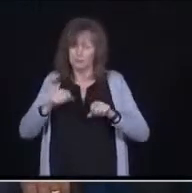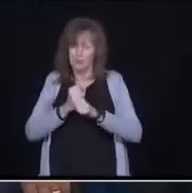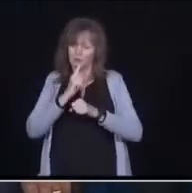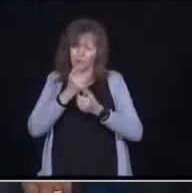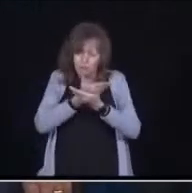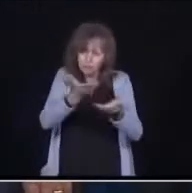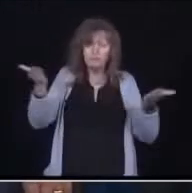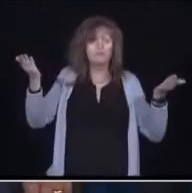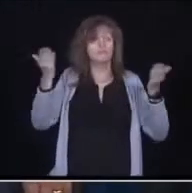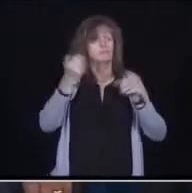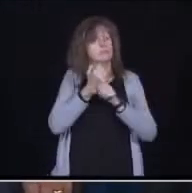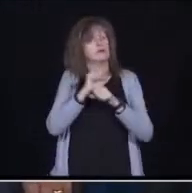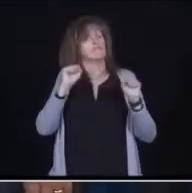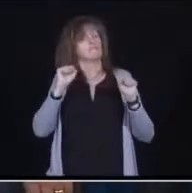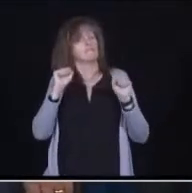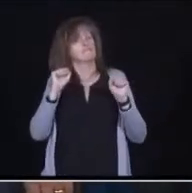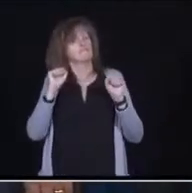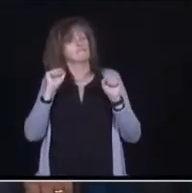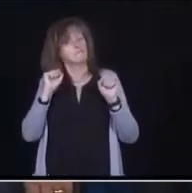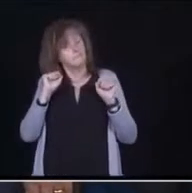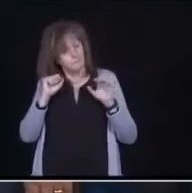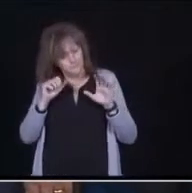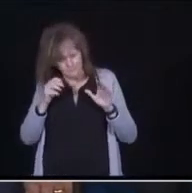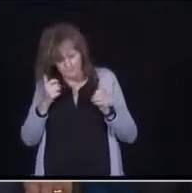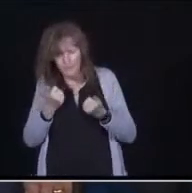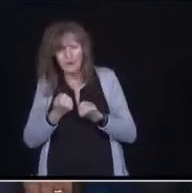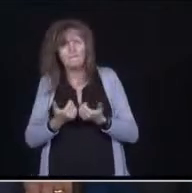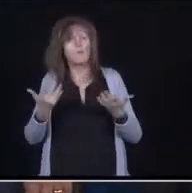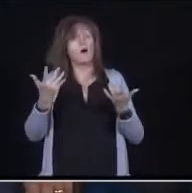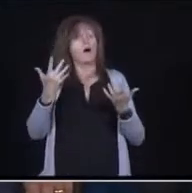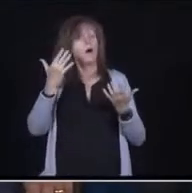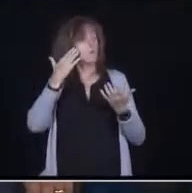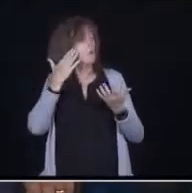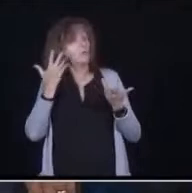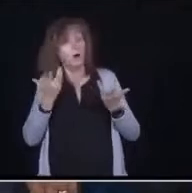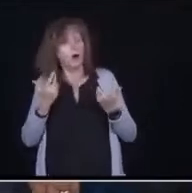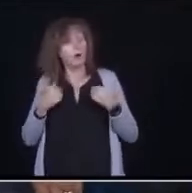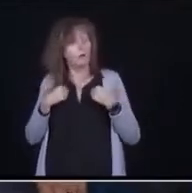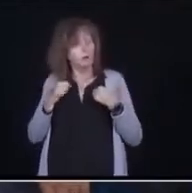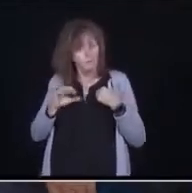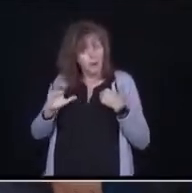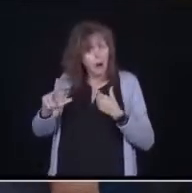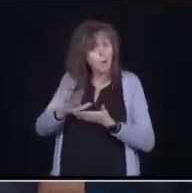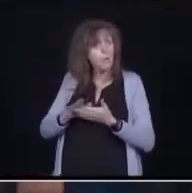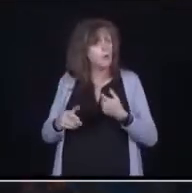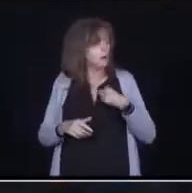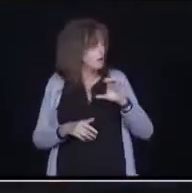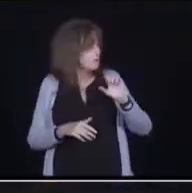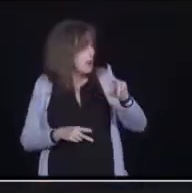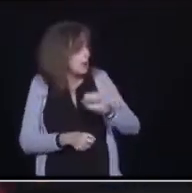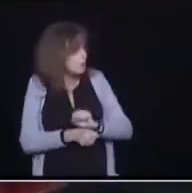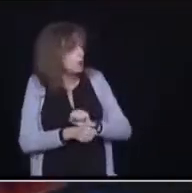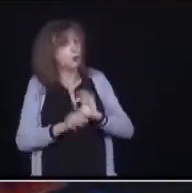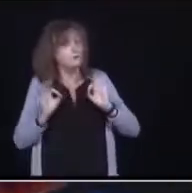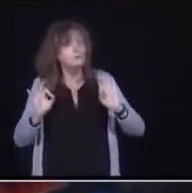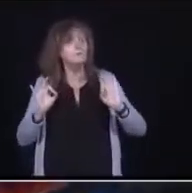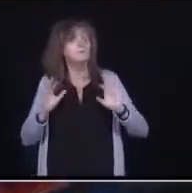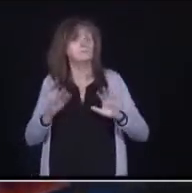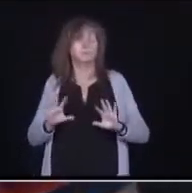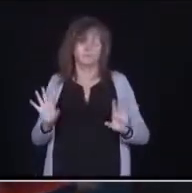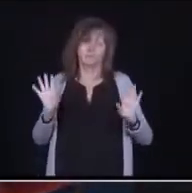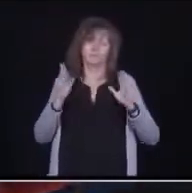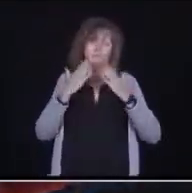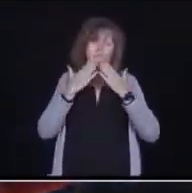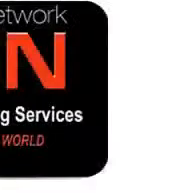will know in a very timely manner whether they're able to go back to school or back to work. Thank you, everyone. That's great. Thank you, everyone.